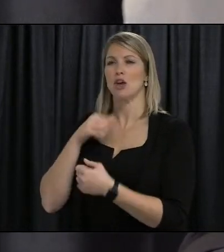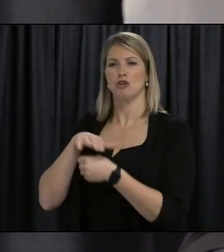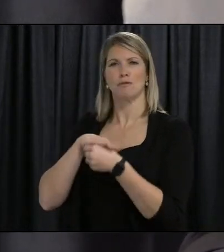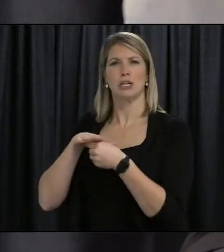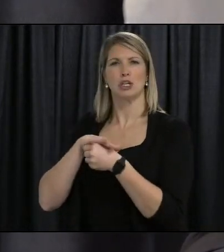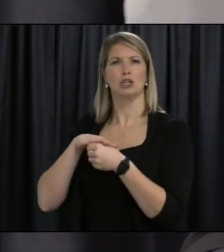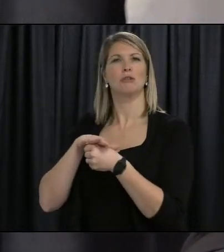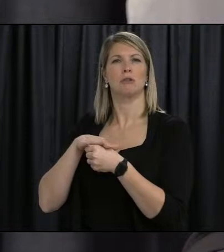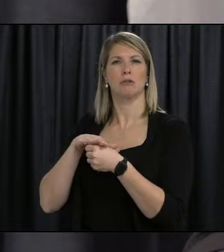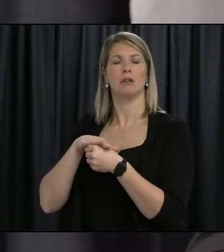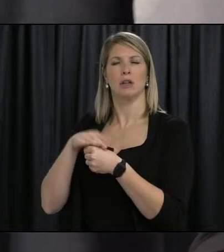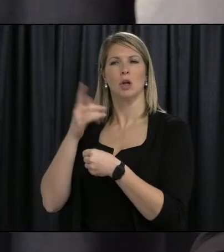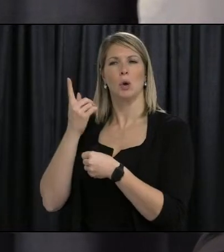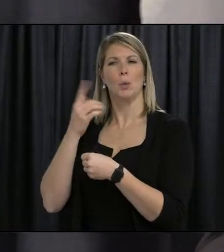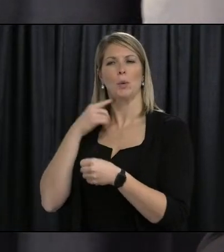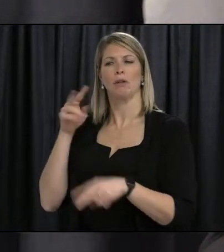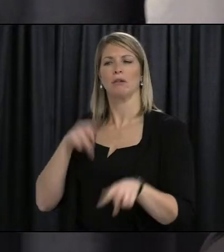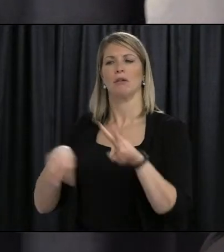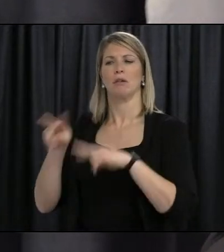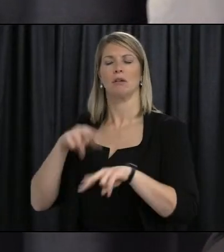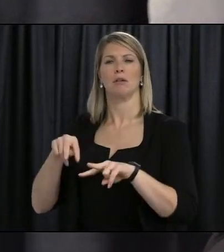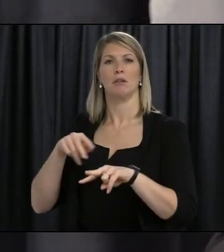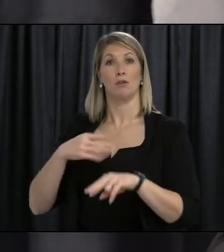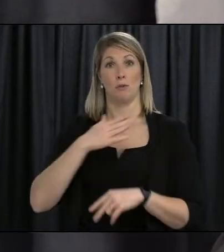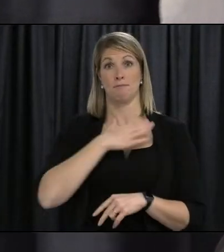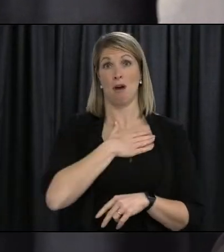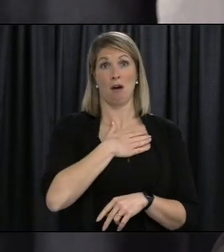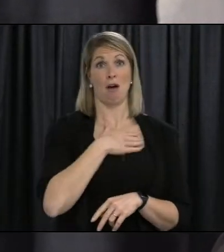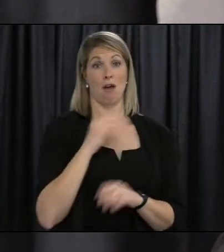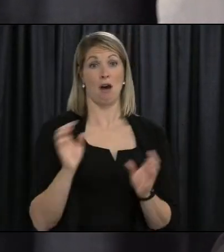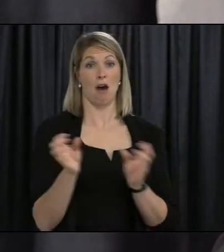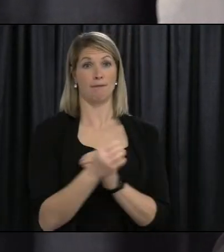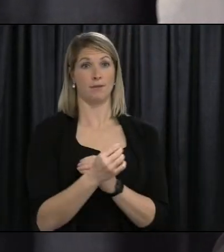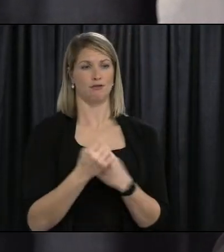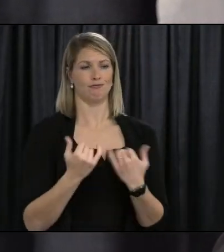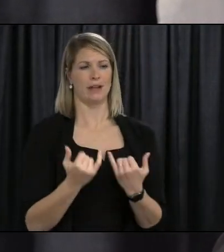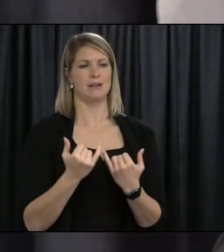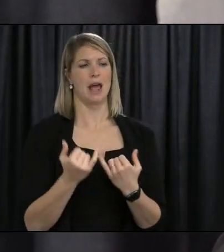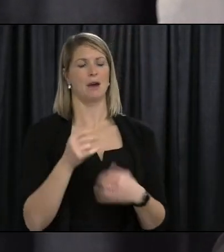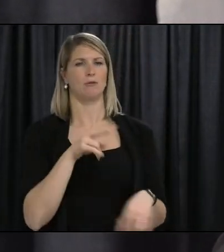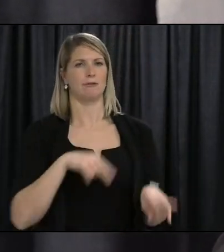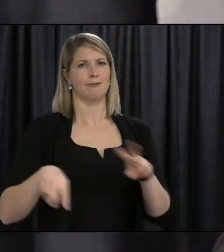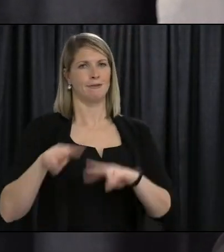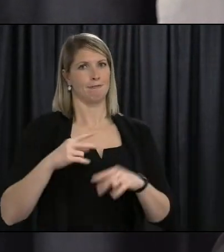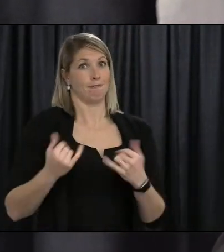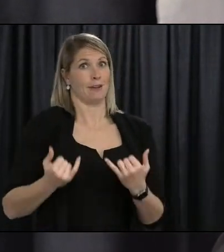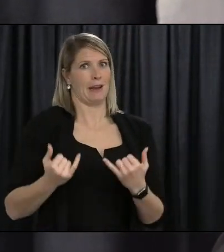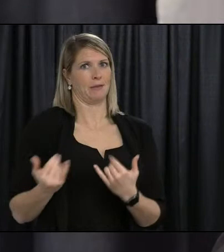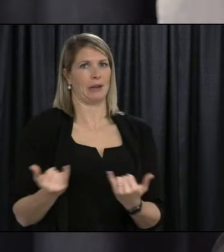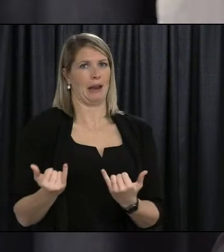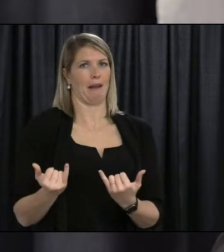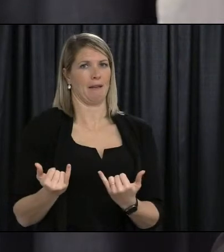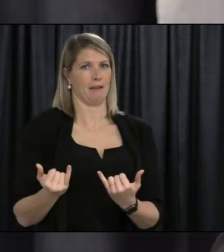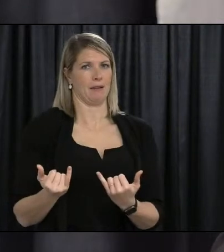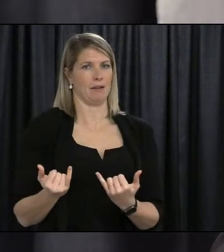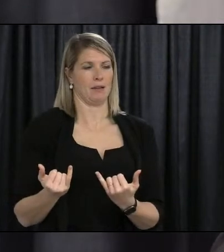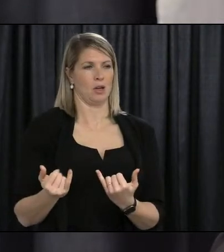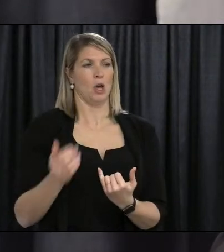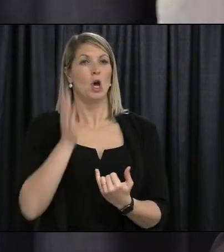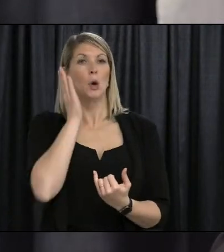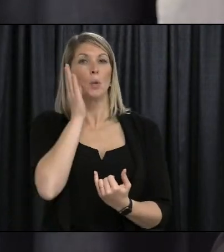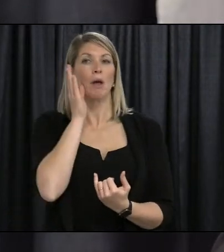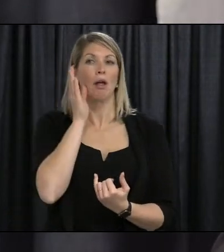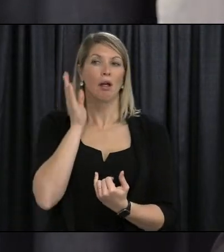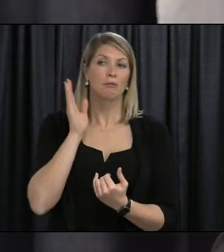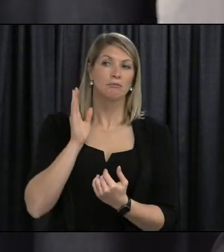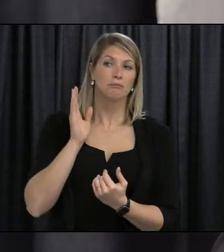we speak, the folks back at my office are going through this right now, and we will consult, of course, public health